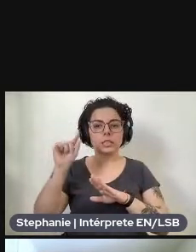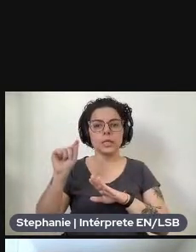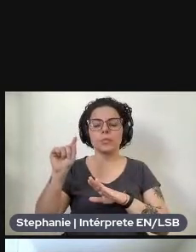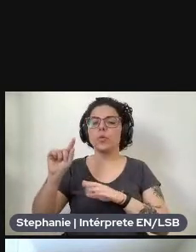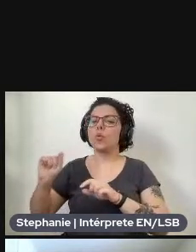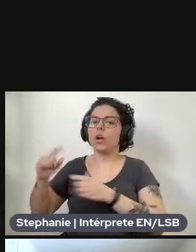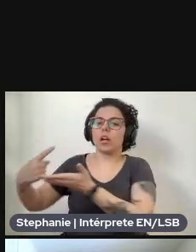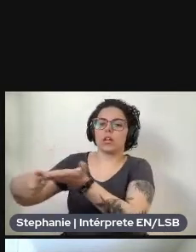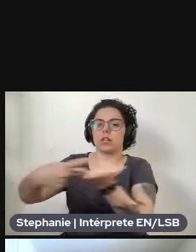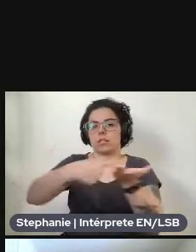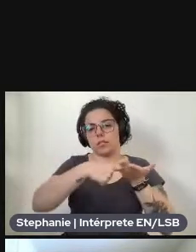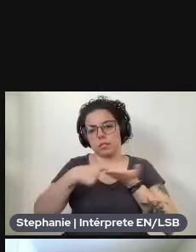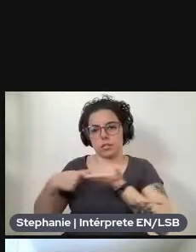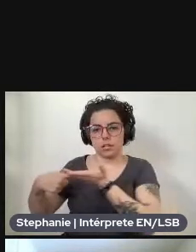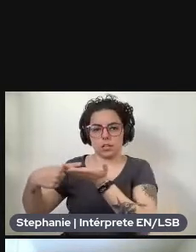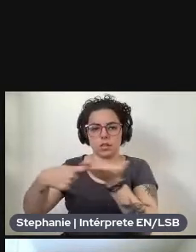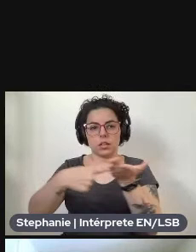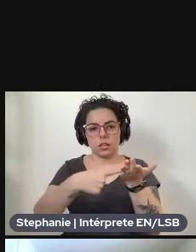of